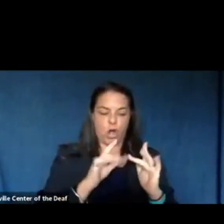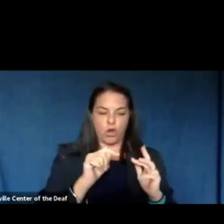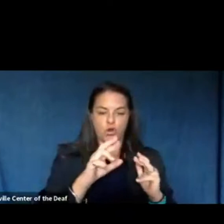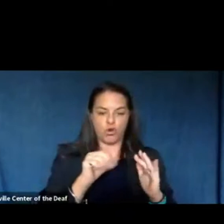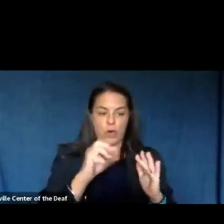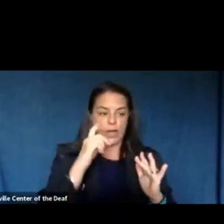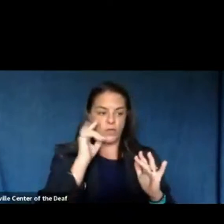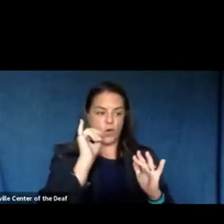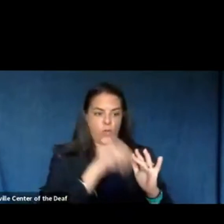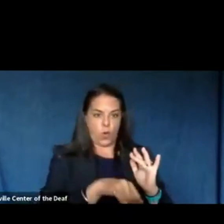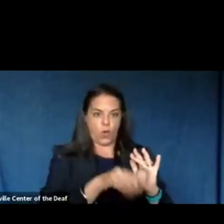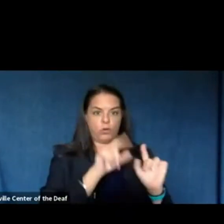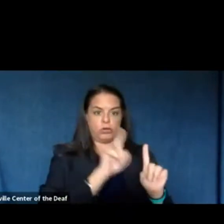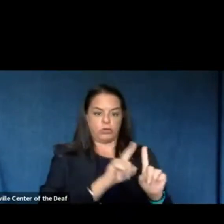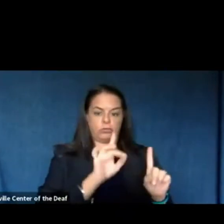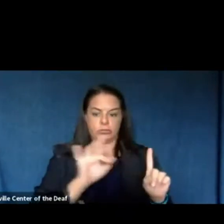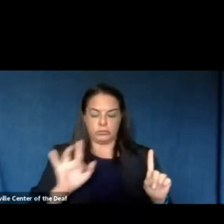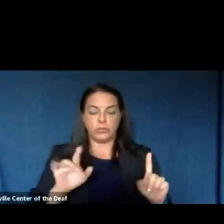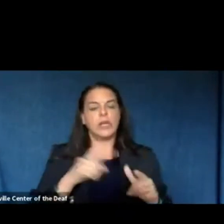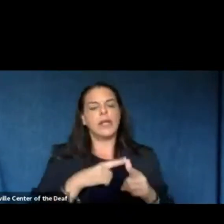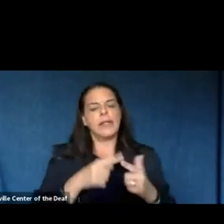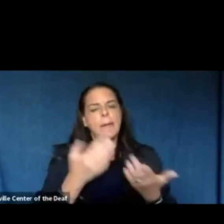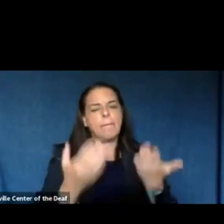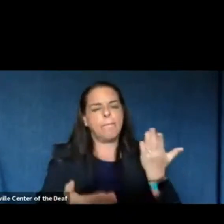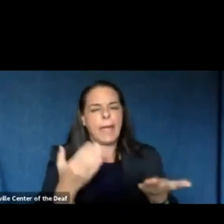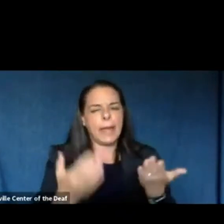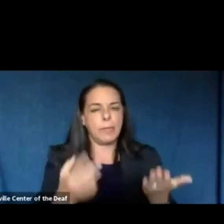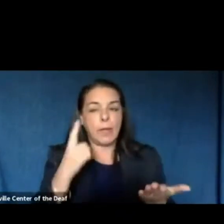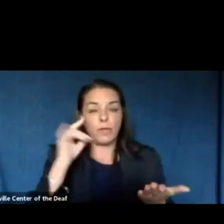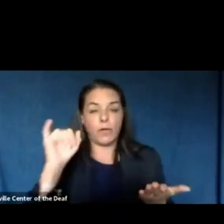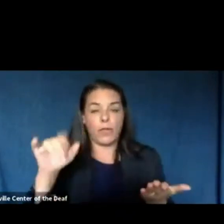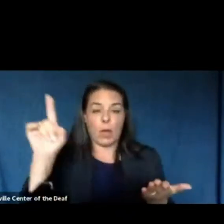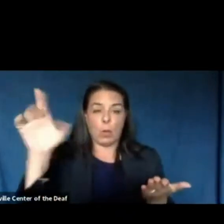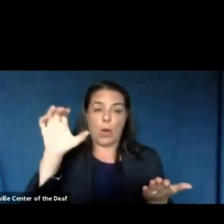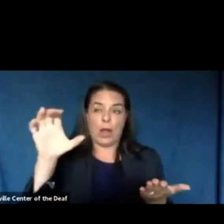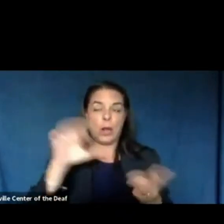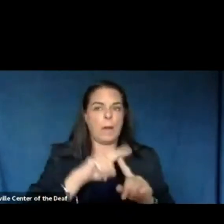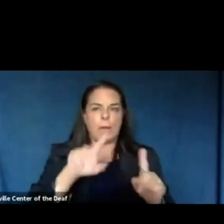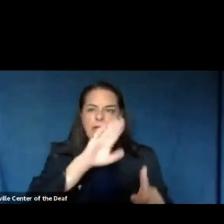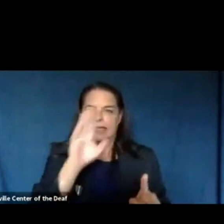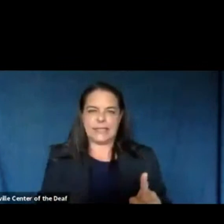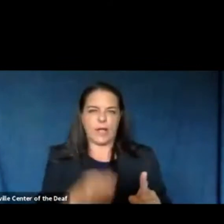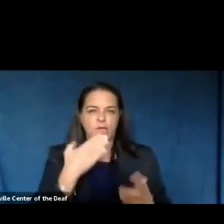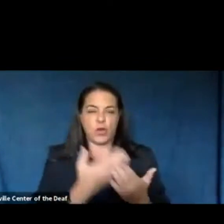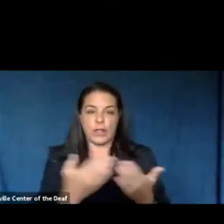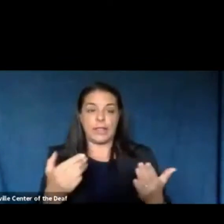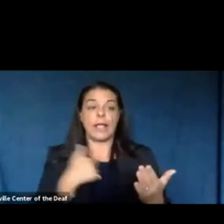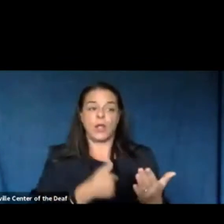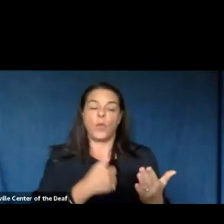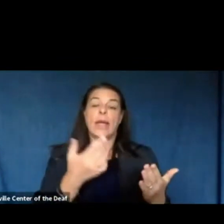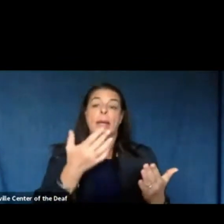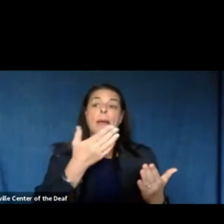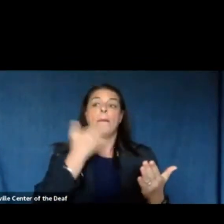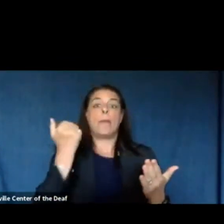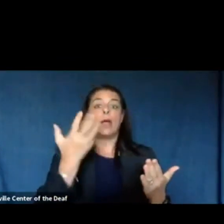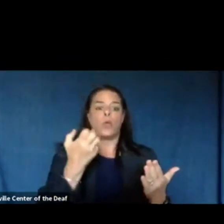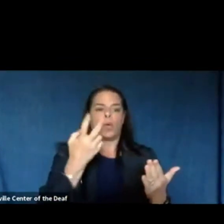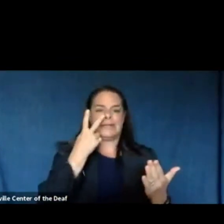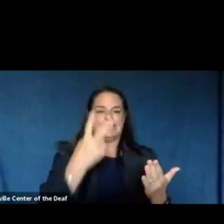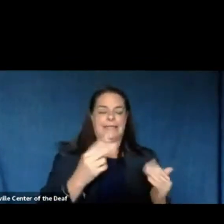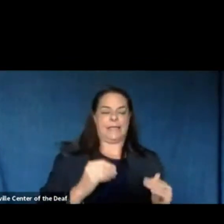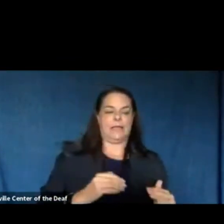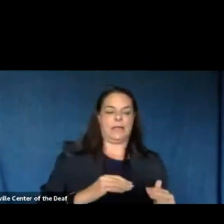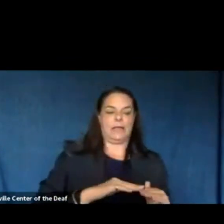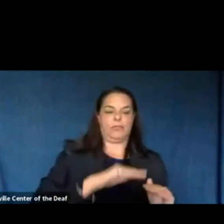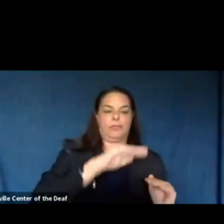volume, then it could be, but it's never a good thing. I mean, we want to see it plateau and then ideally come back down. And that's where we come